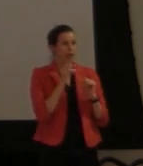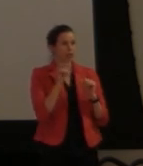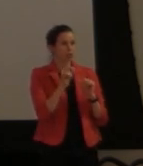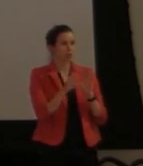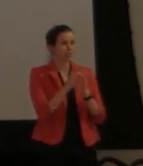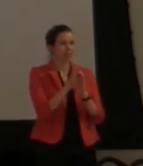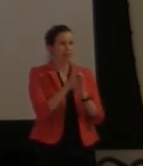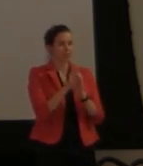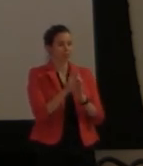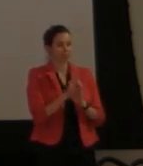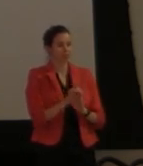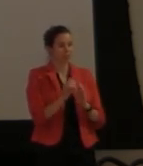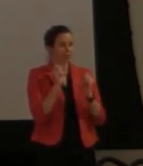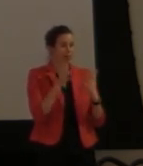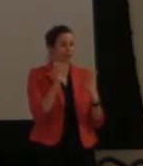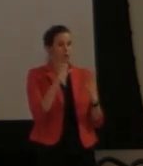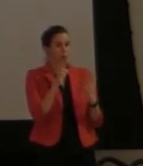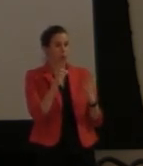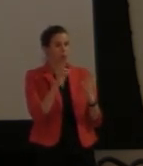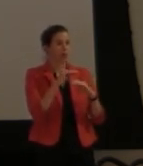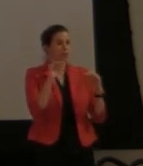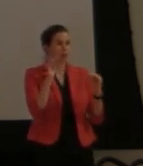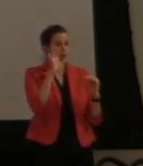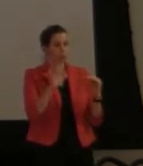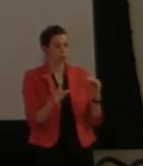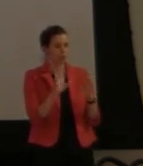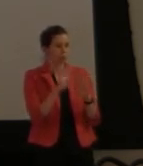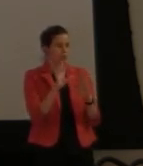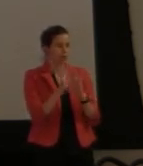or as few of those options as they desire.